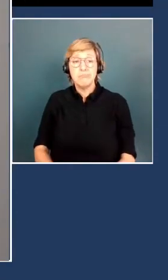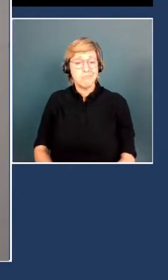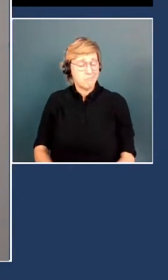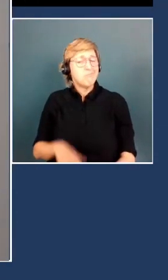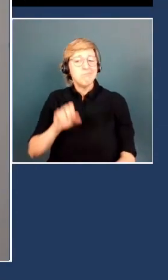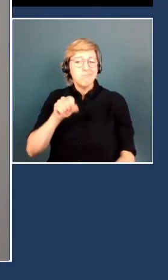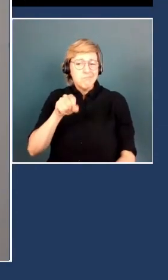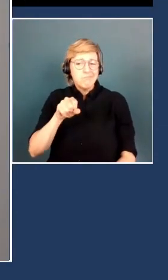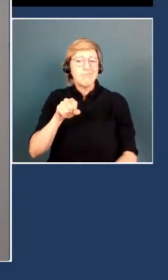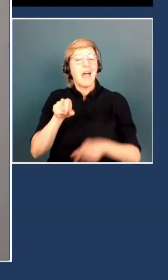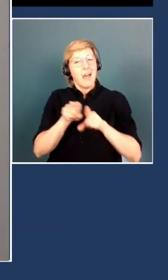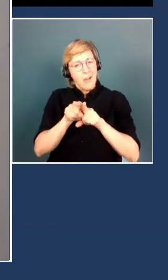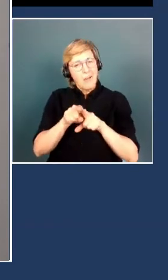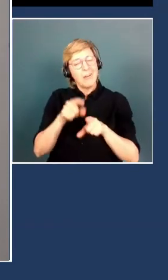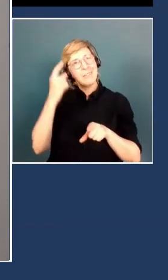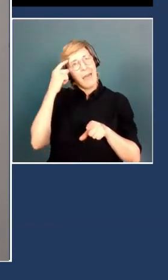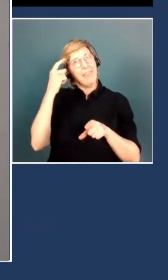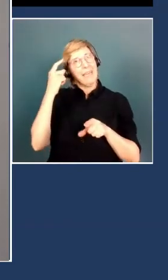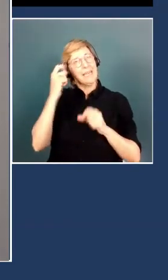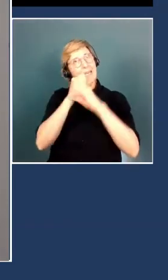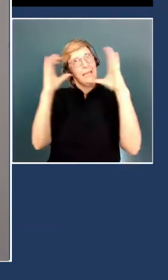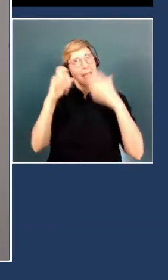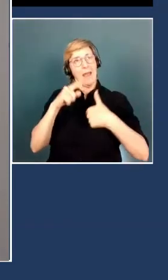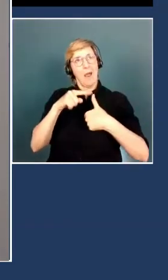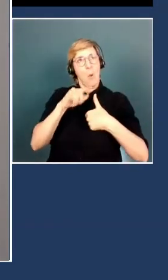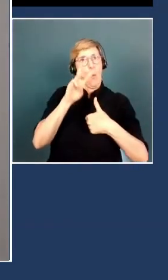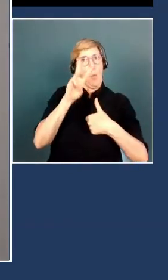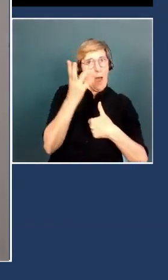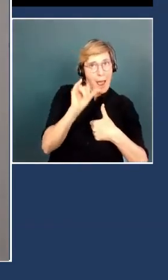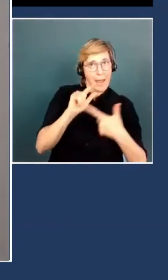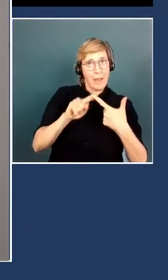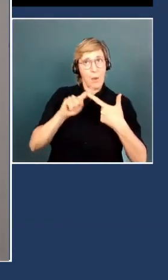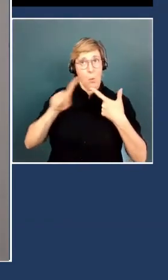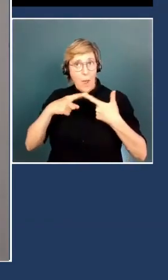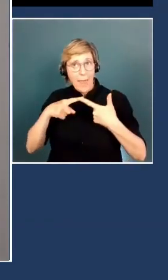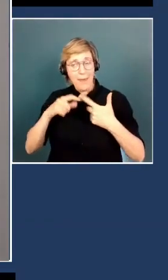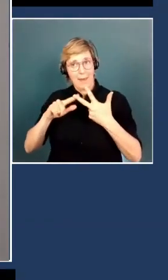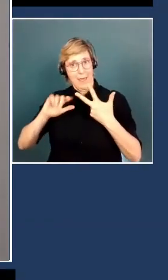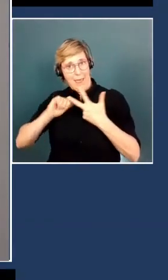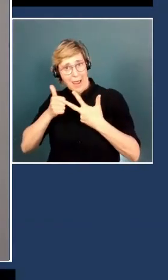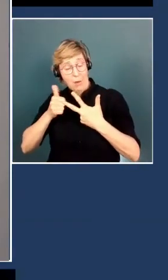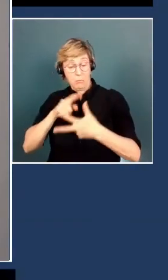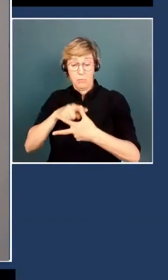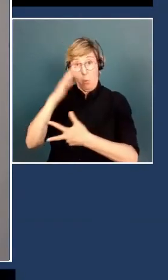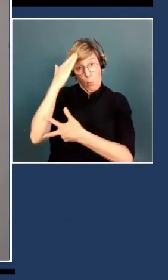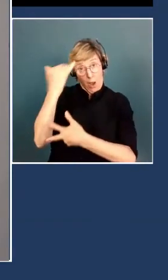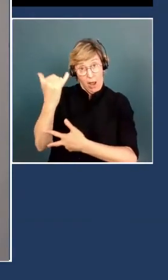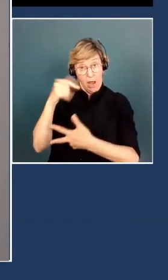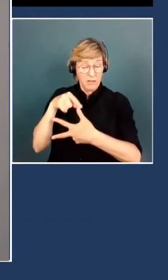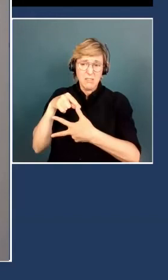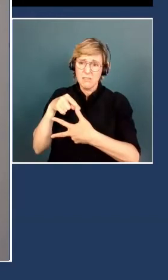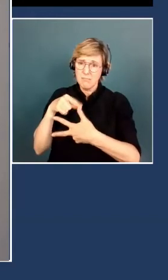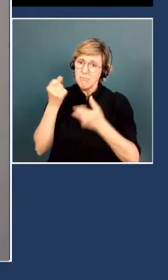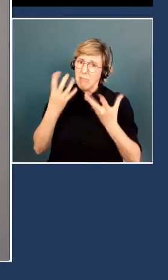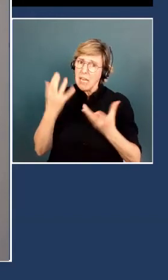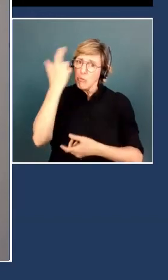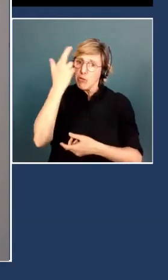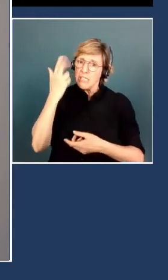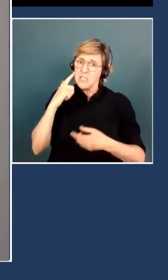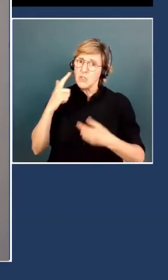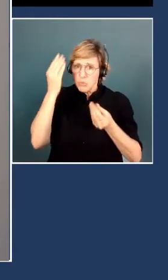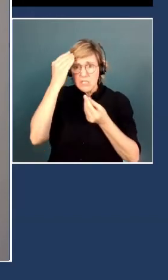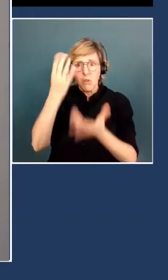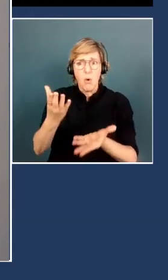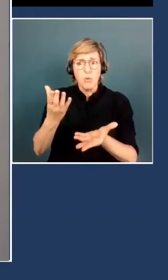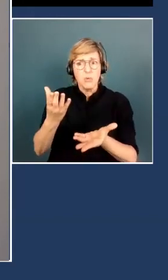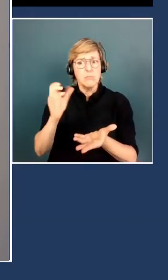disclose, when, and how. So why? There's a lot of reasons. One, you want to make sure that interview is accessible for you